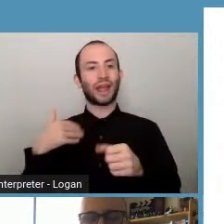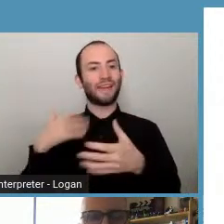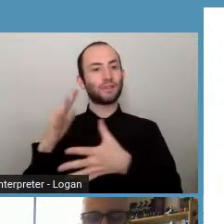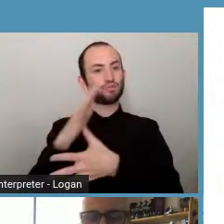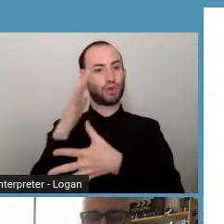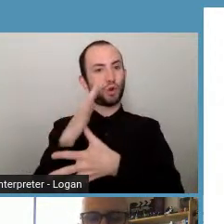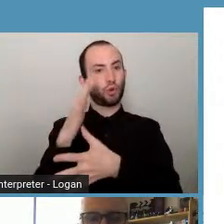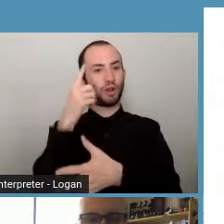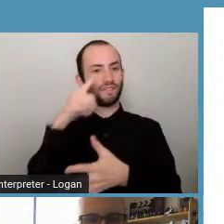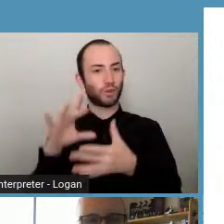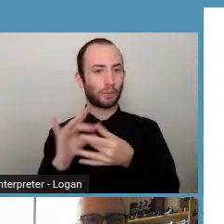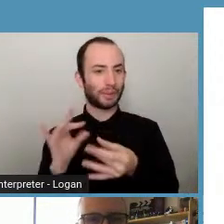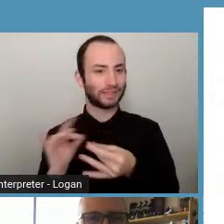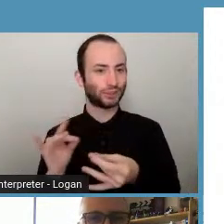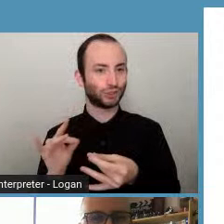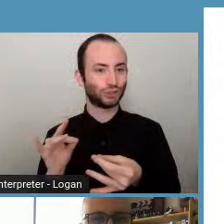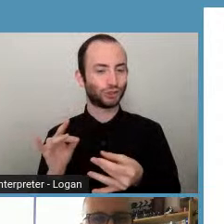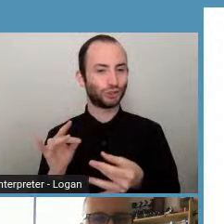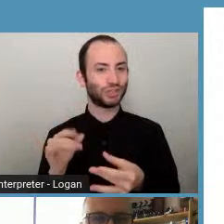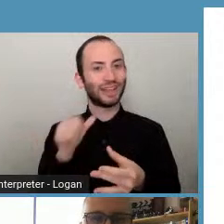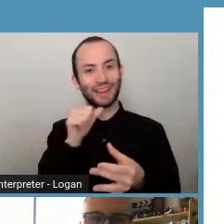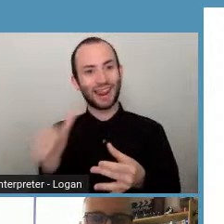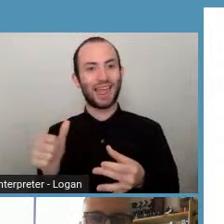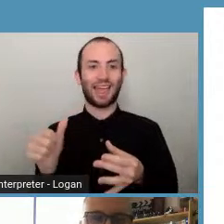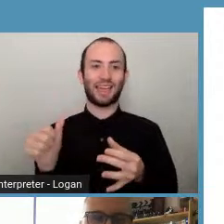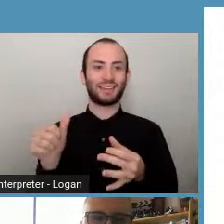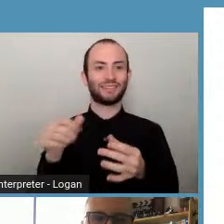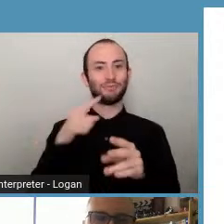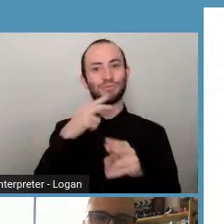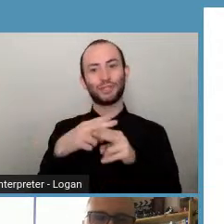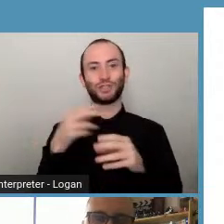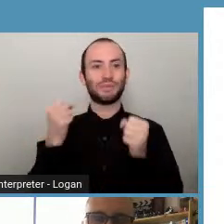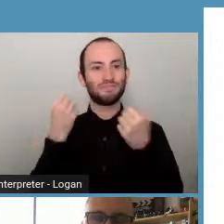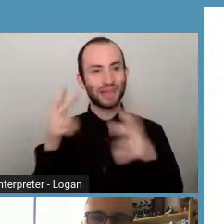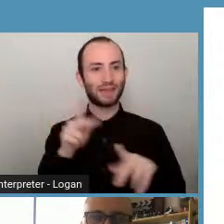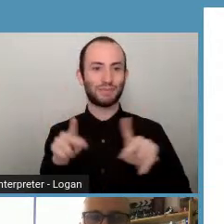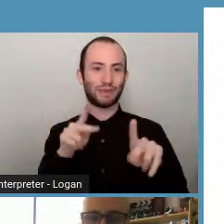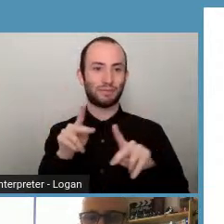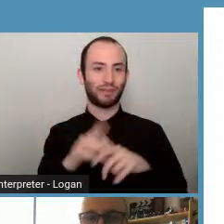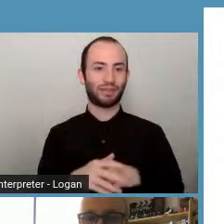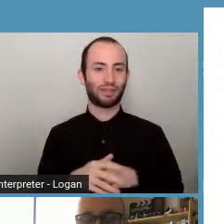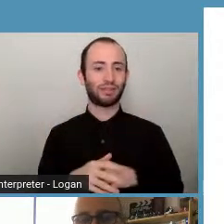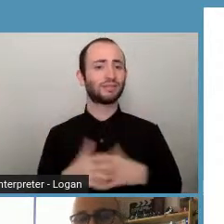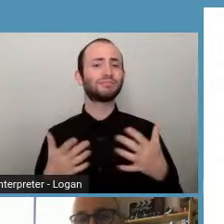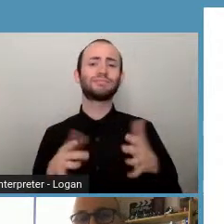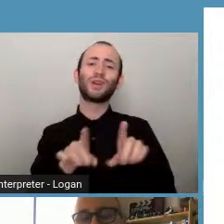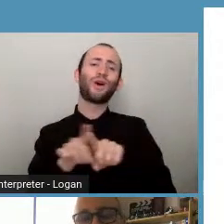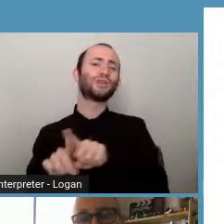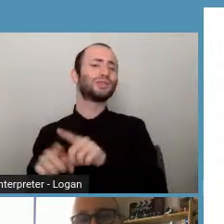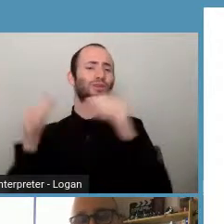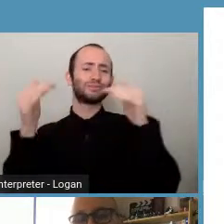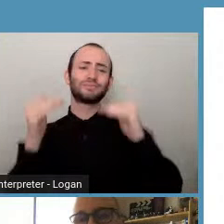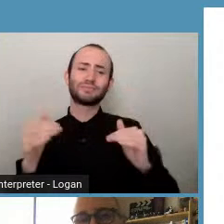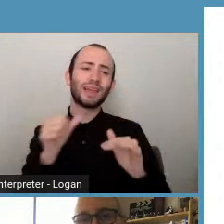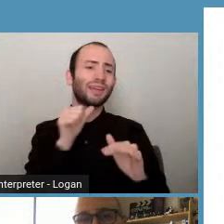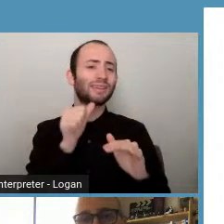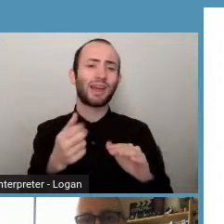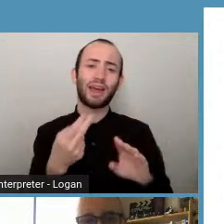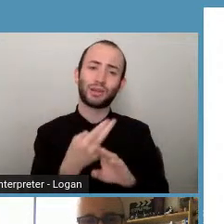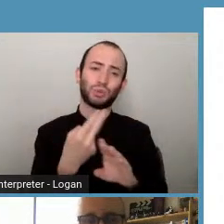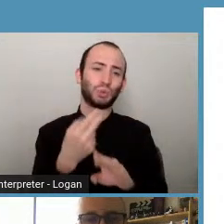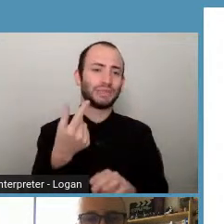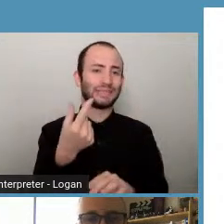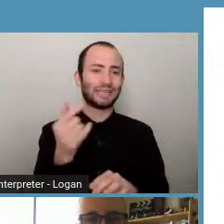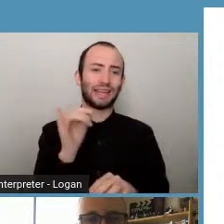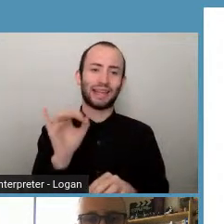the tweets, above the mentions in this case. Don't use animated GIFs as a surrogate for video. There's way more affordances that are available